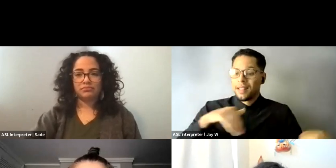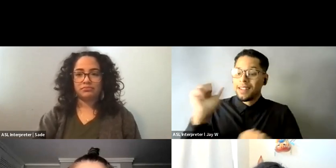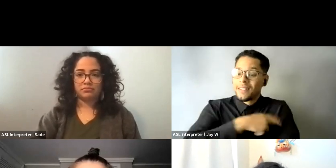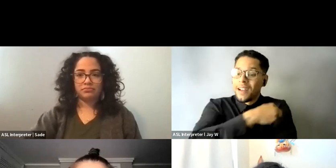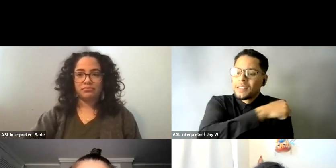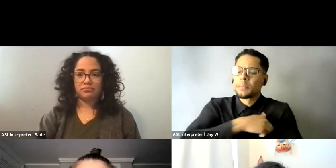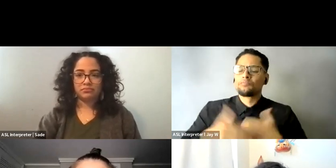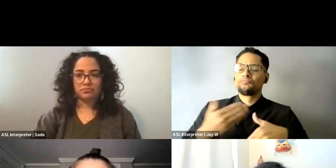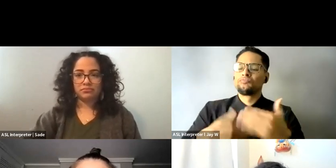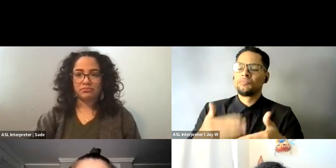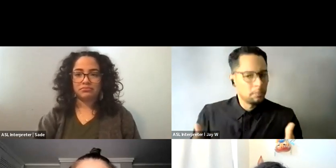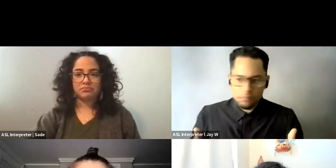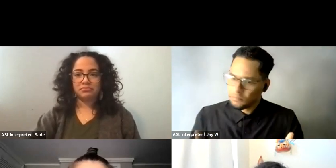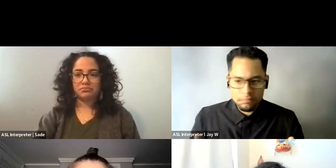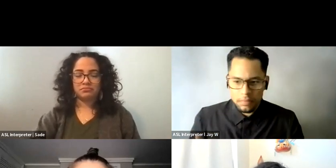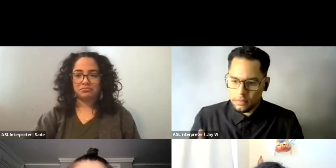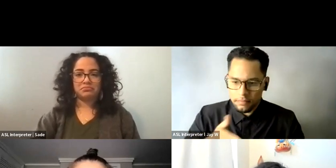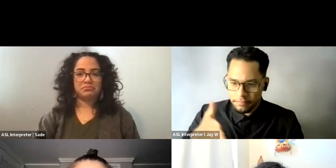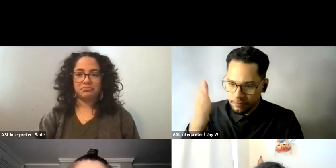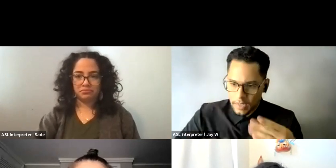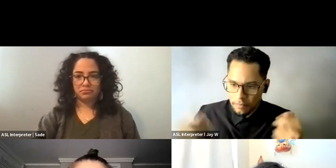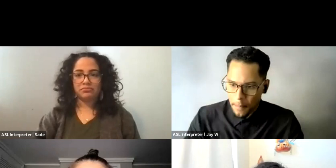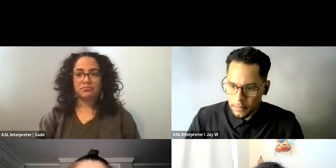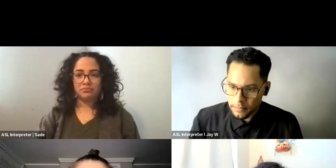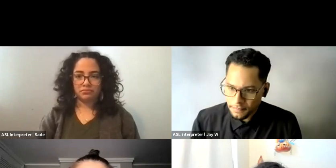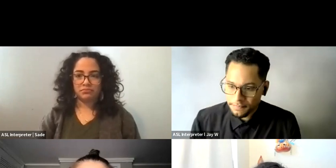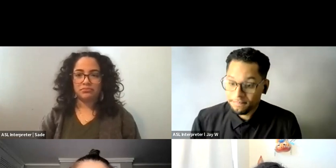never happened. And it really